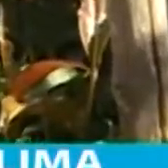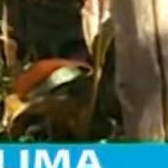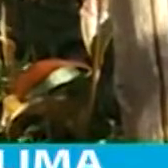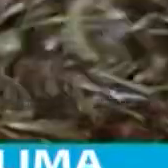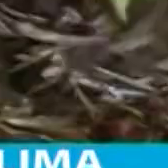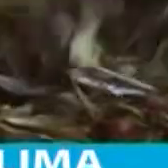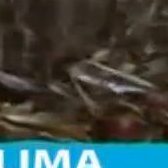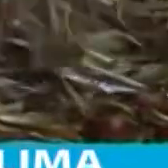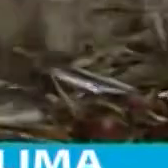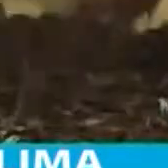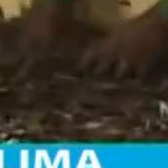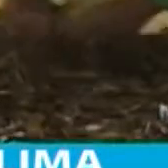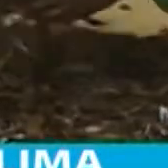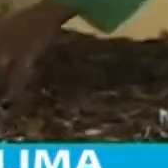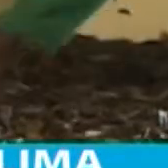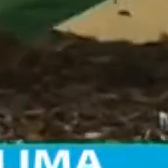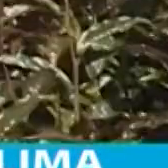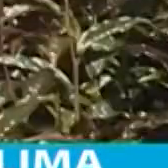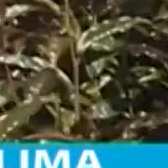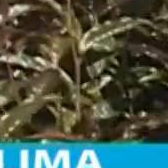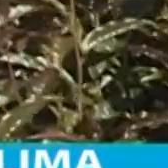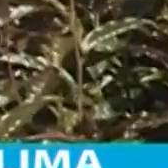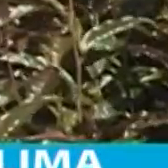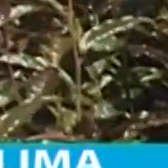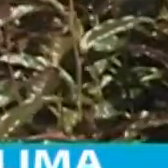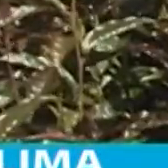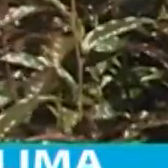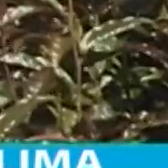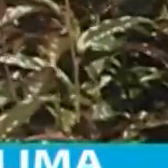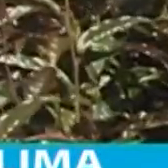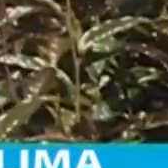zambarau. Hii chai inaitwa purple tea,